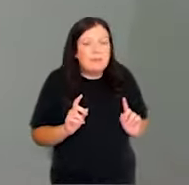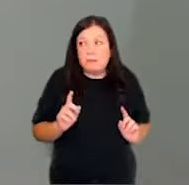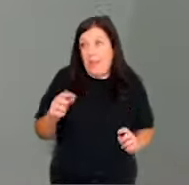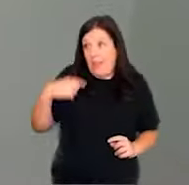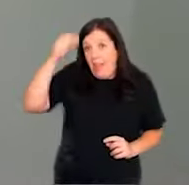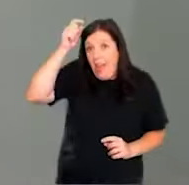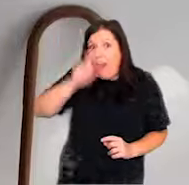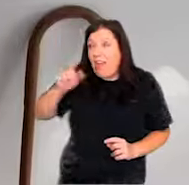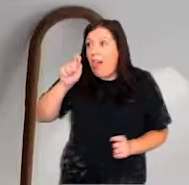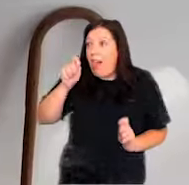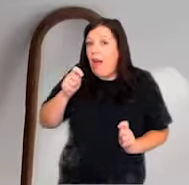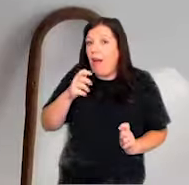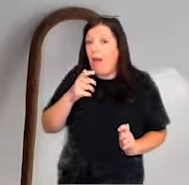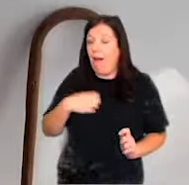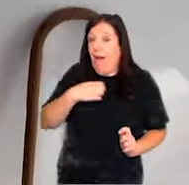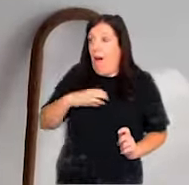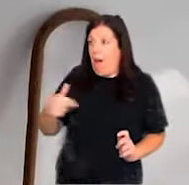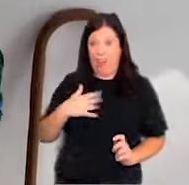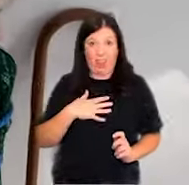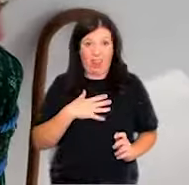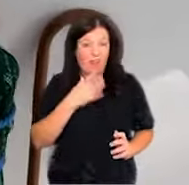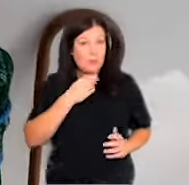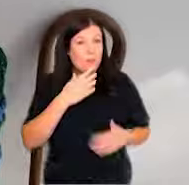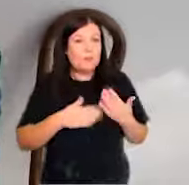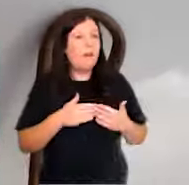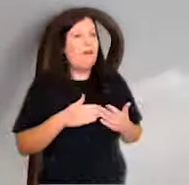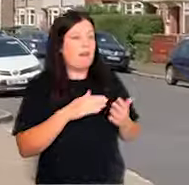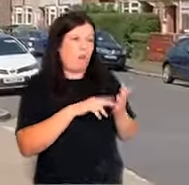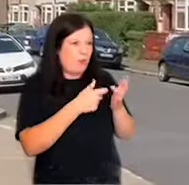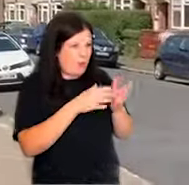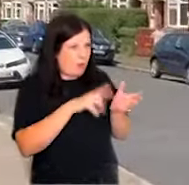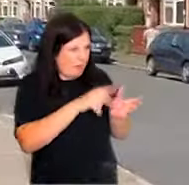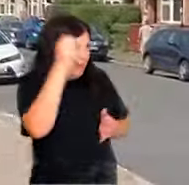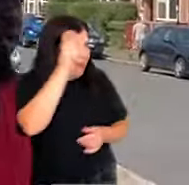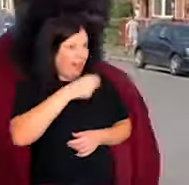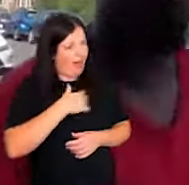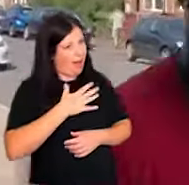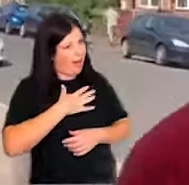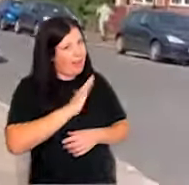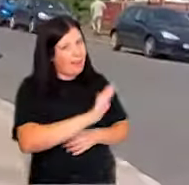all. Well, I think it looks very nice, Norman.